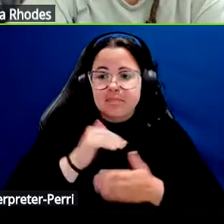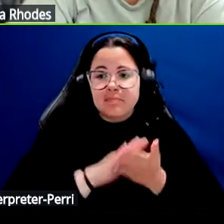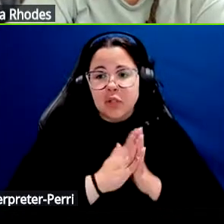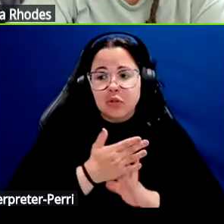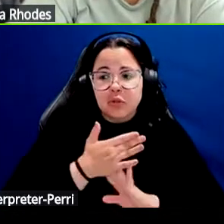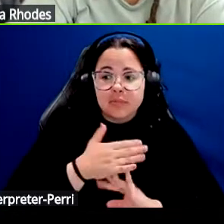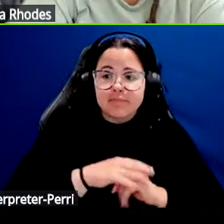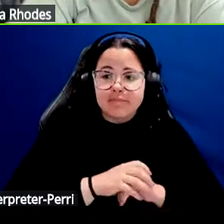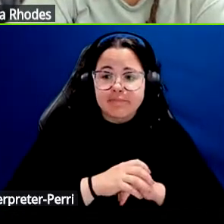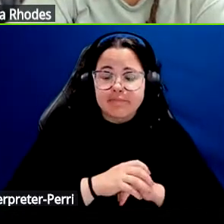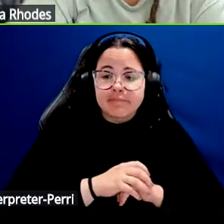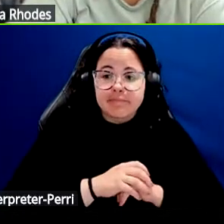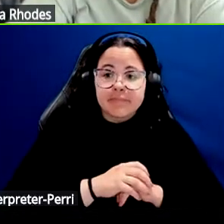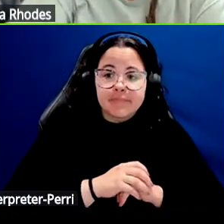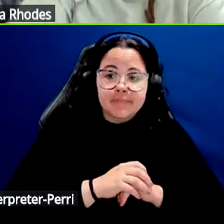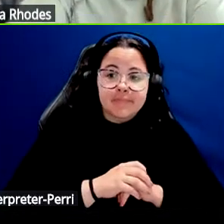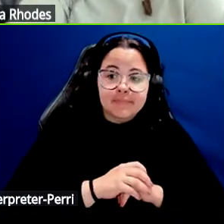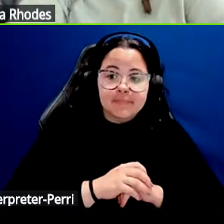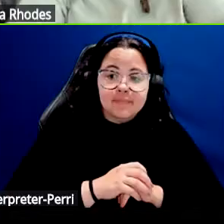Okay.